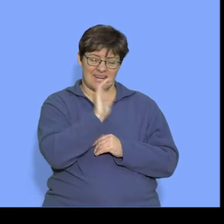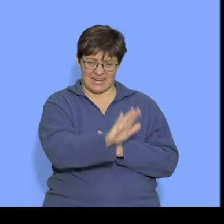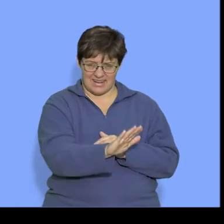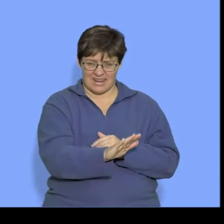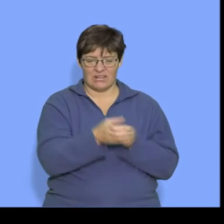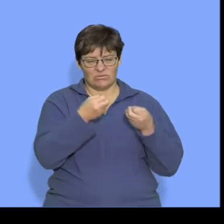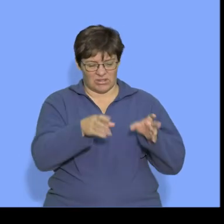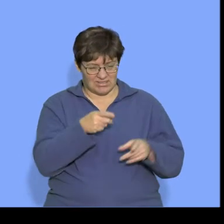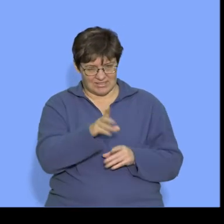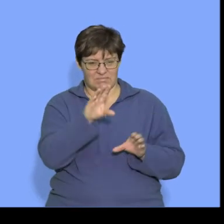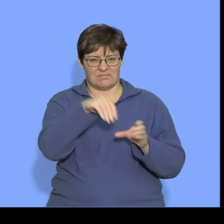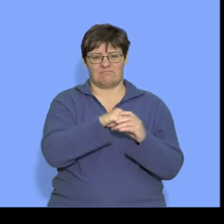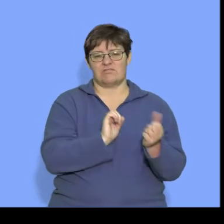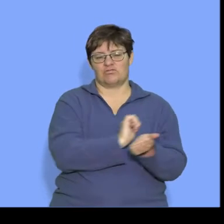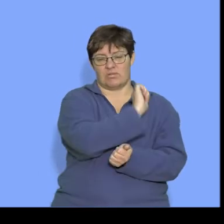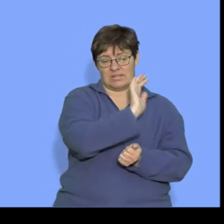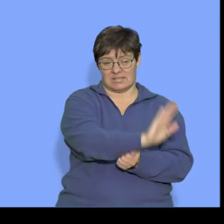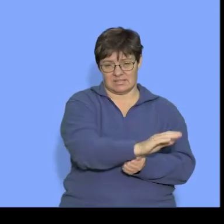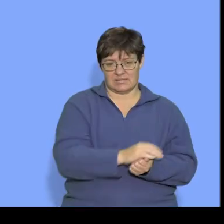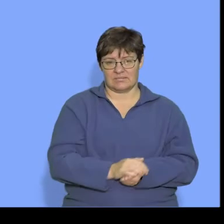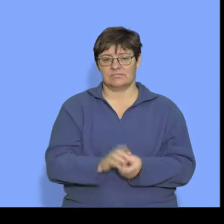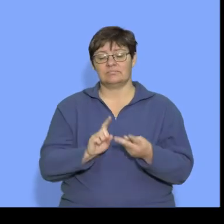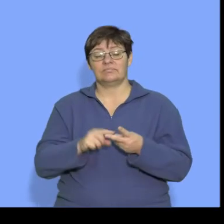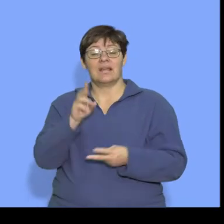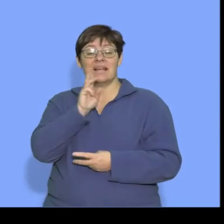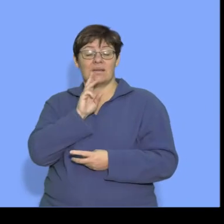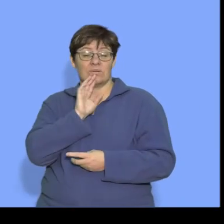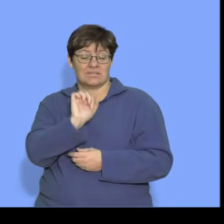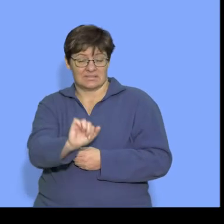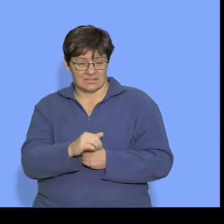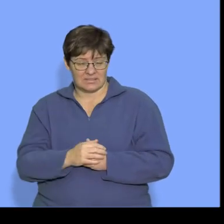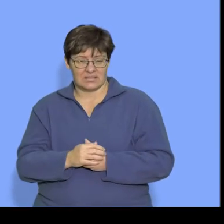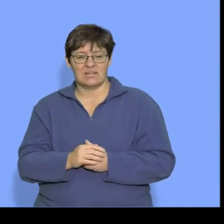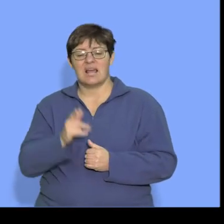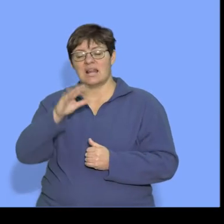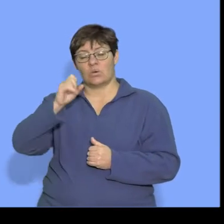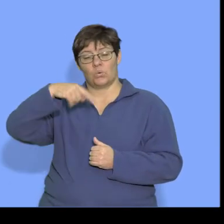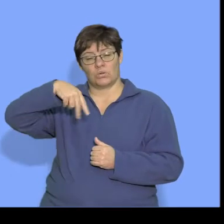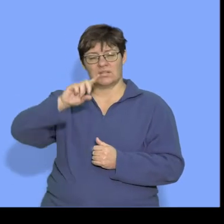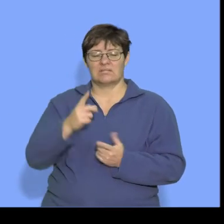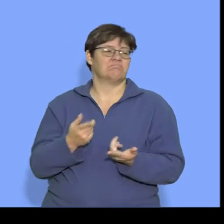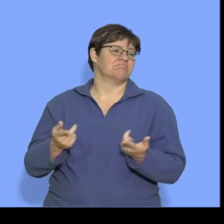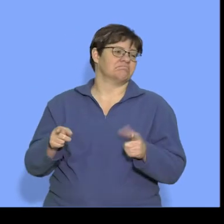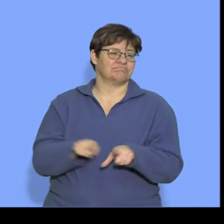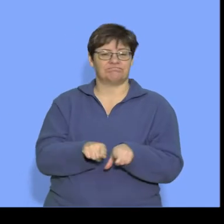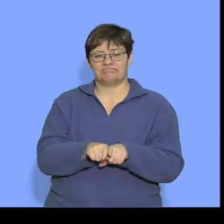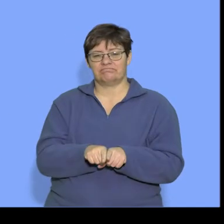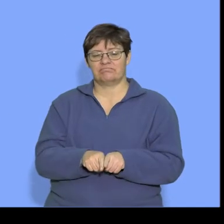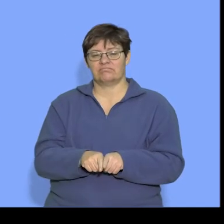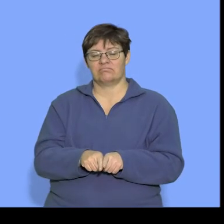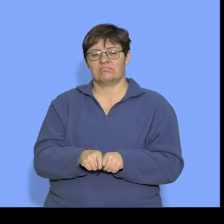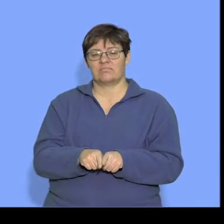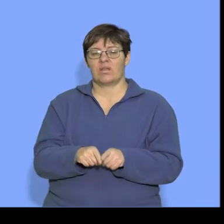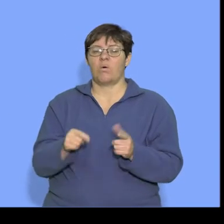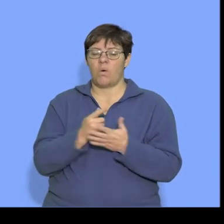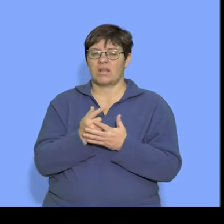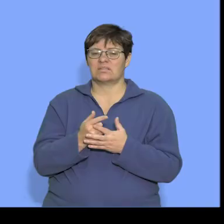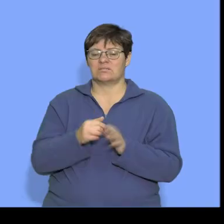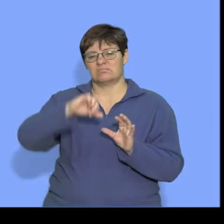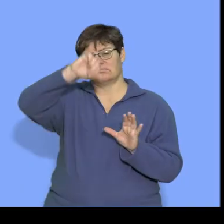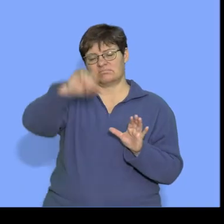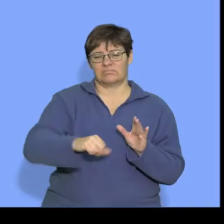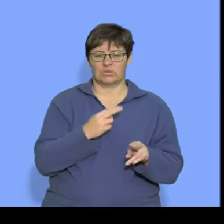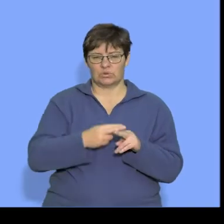of your solid waste. Your liquid waste would include liquid from, example, your domestic waste, so when you